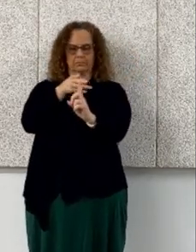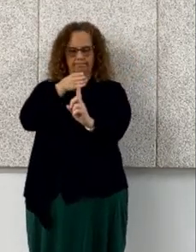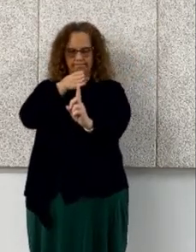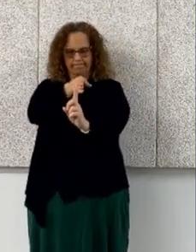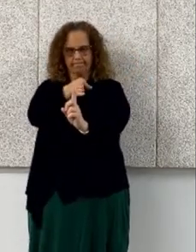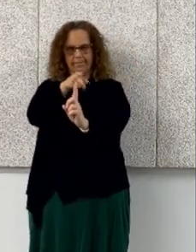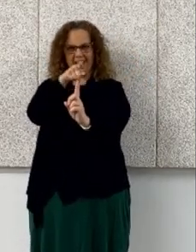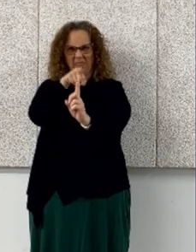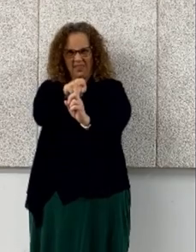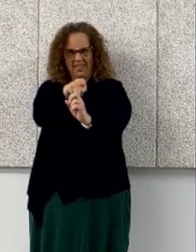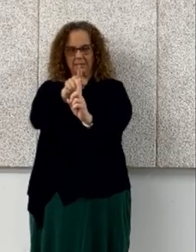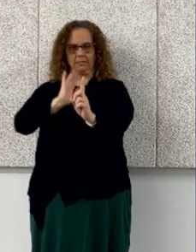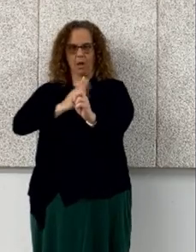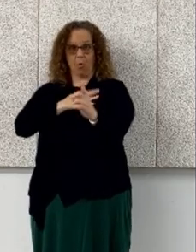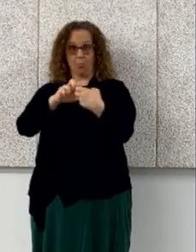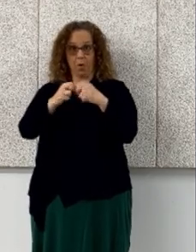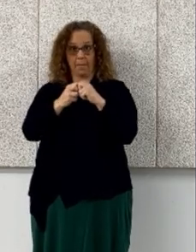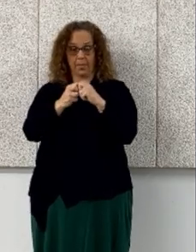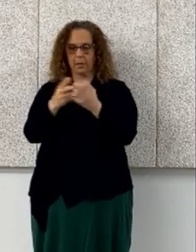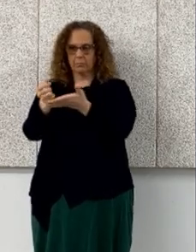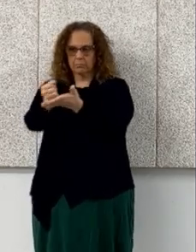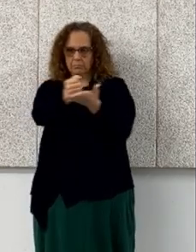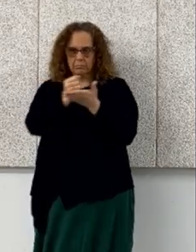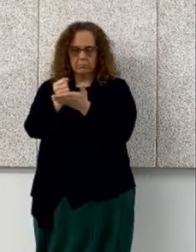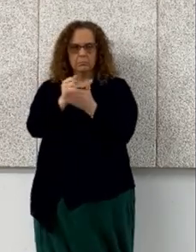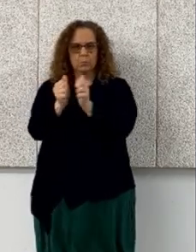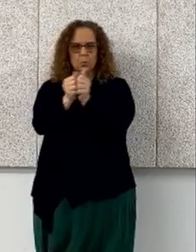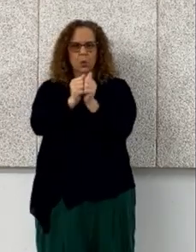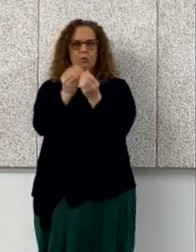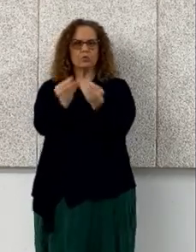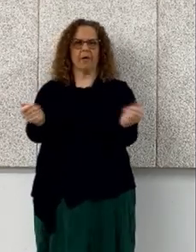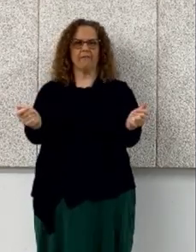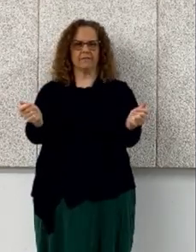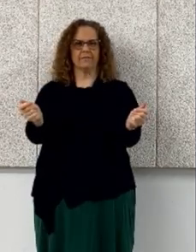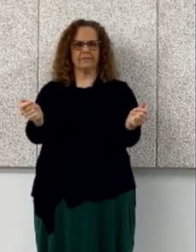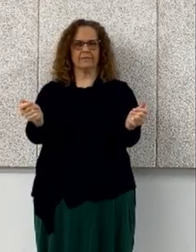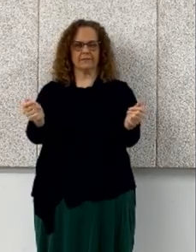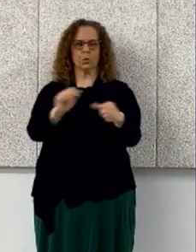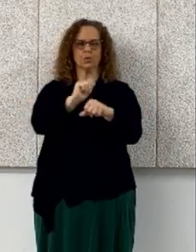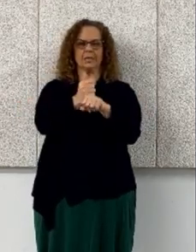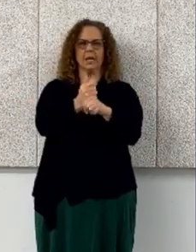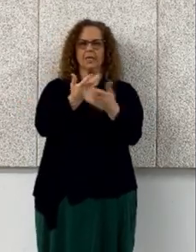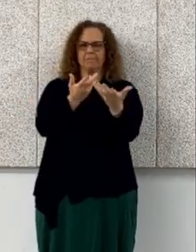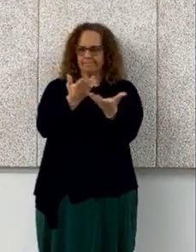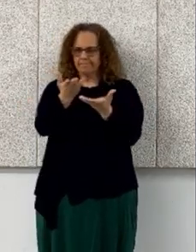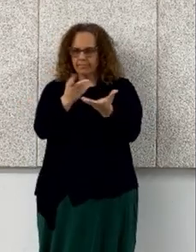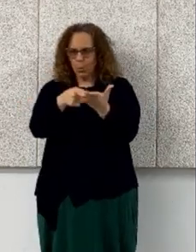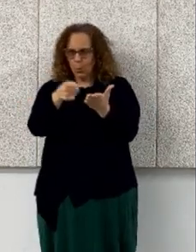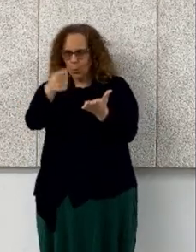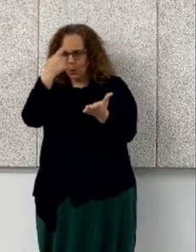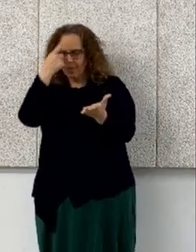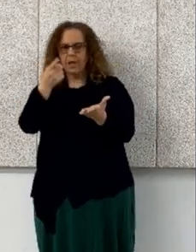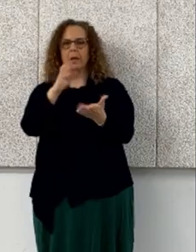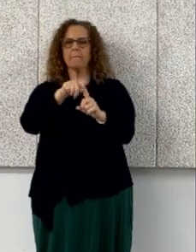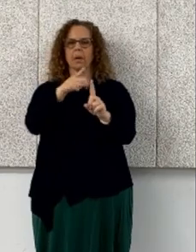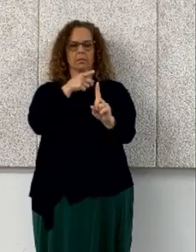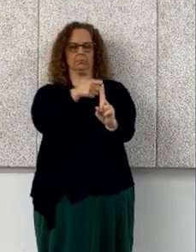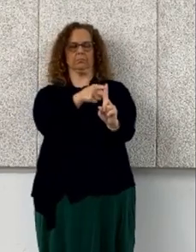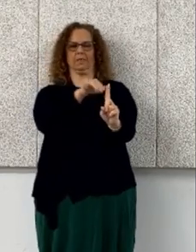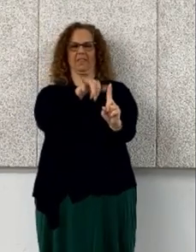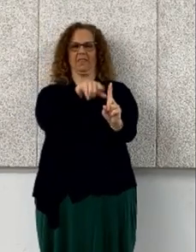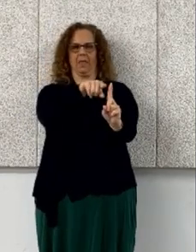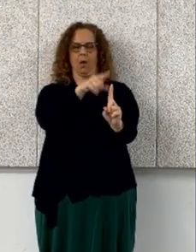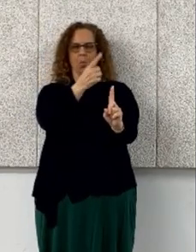we're trying to solve, and here are the parameters, yeah. and how would you tackle that, you know? But